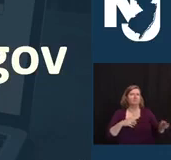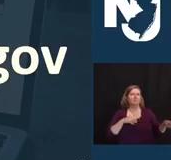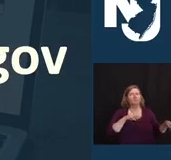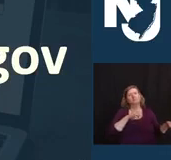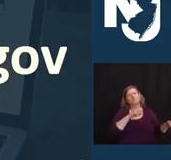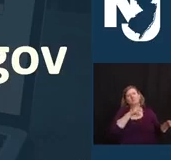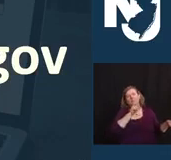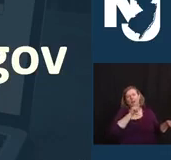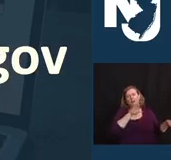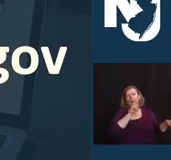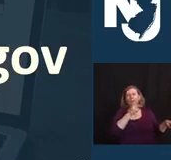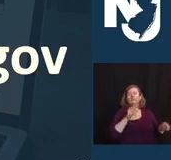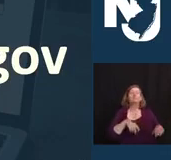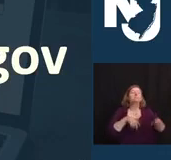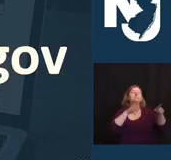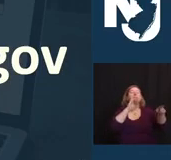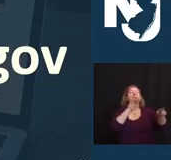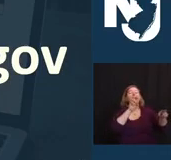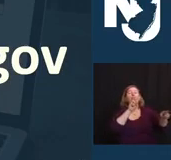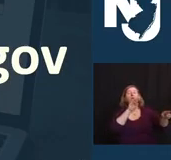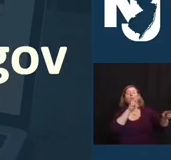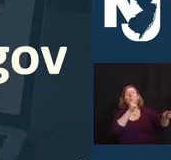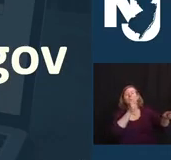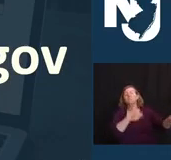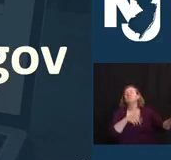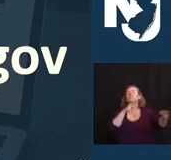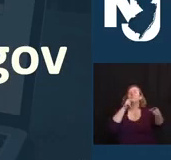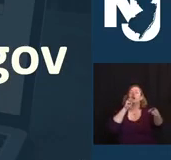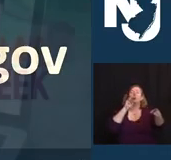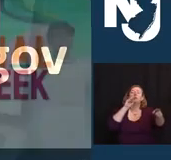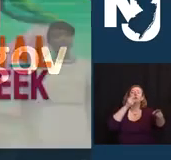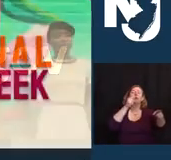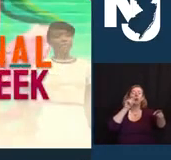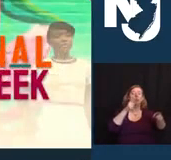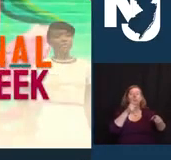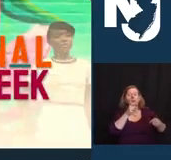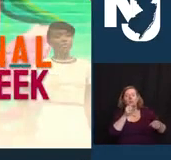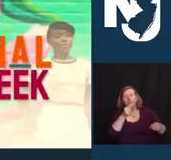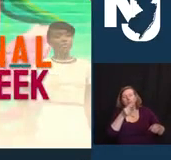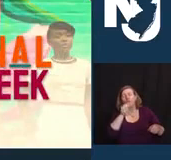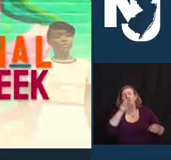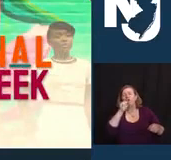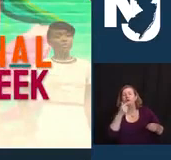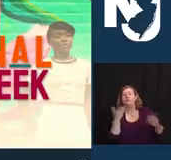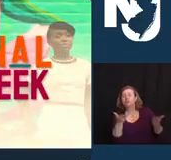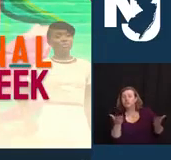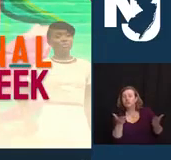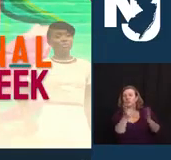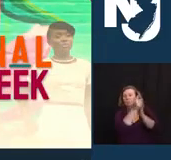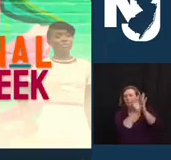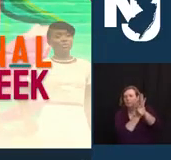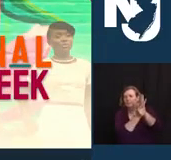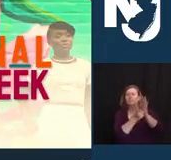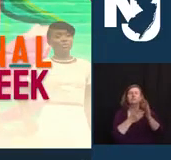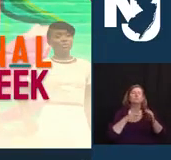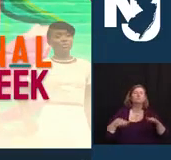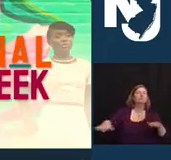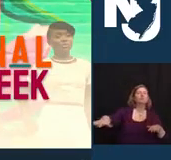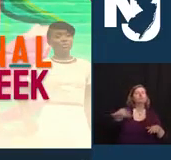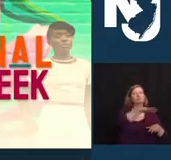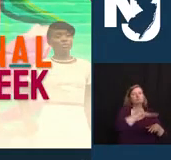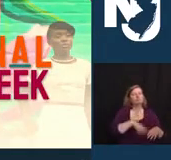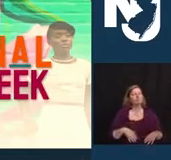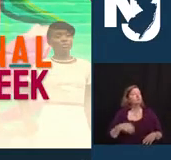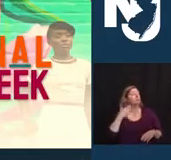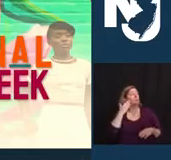Preparedness, Paramount Guard, Chief Counsel, and a cast of thousands. This week marks Black Maternal Health Week, and with that, I want to salute